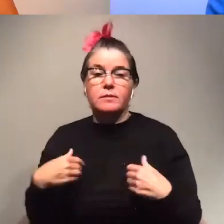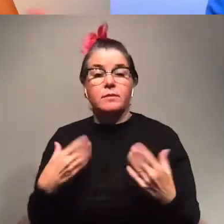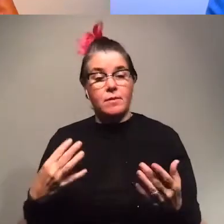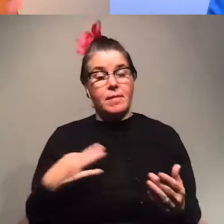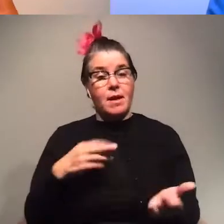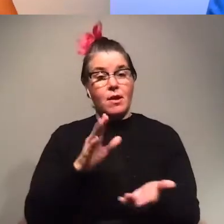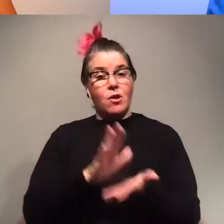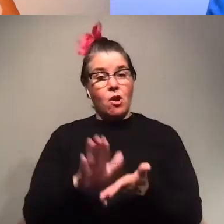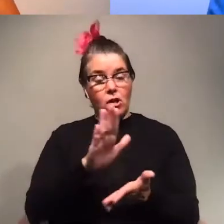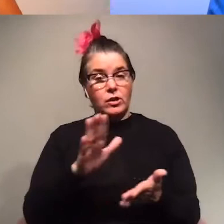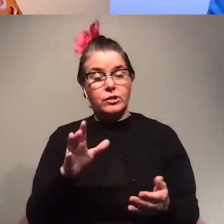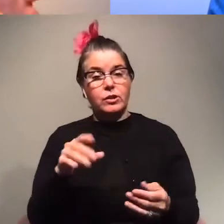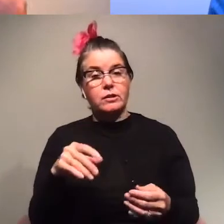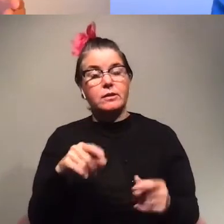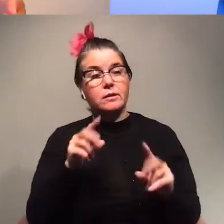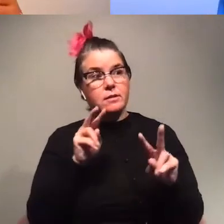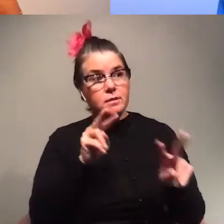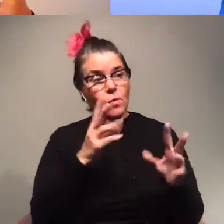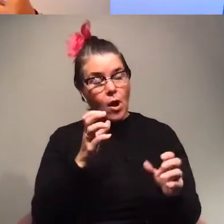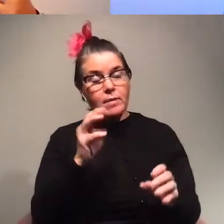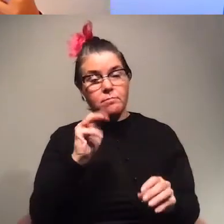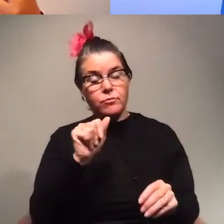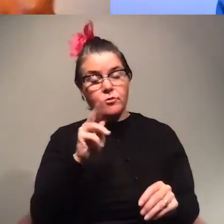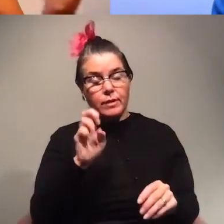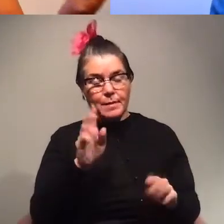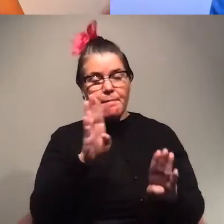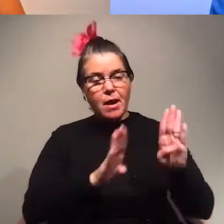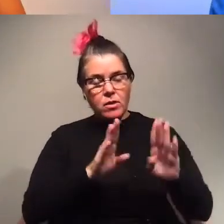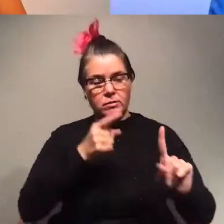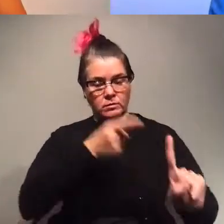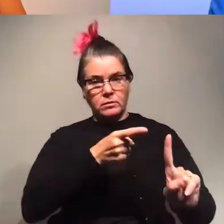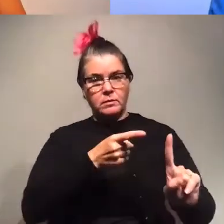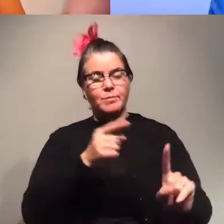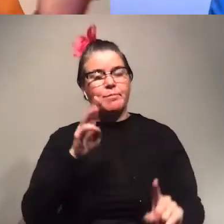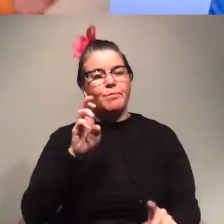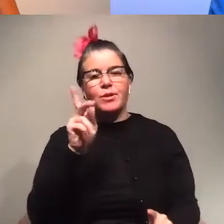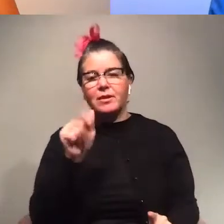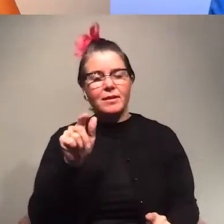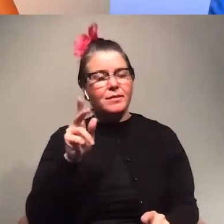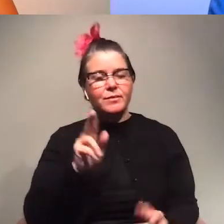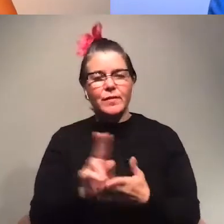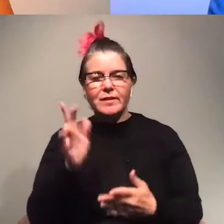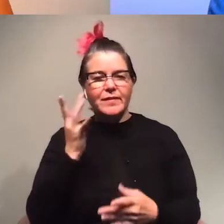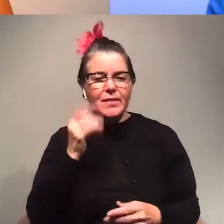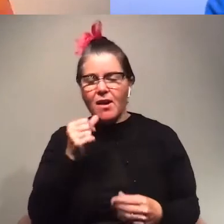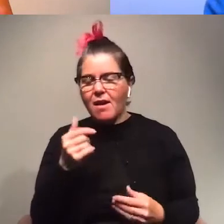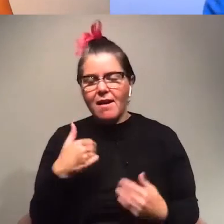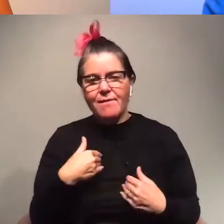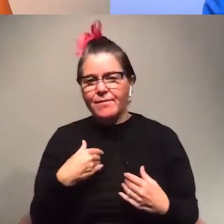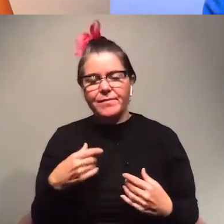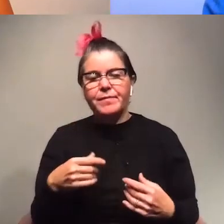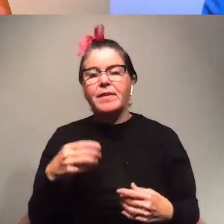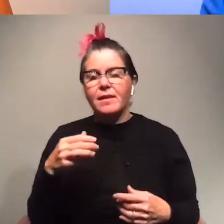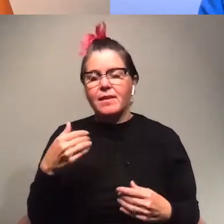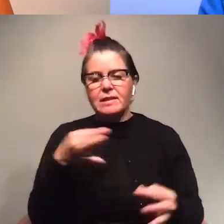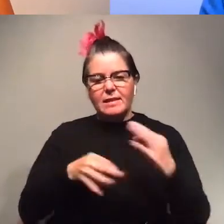colleges, I really wanted marine biology specifically, but Berkeley didn't offer that. They had marine science instead, so